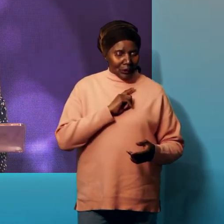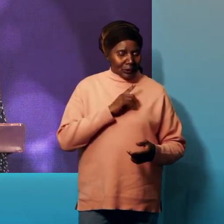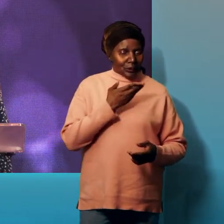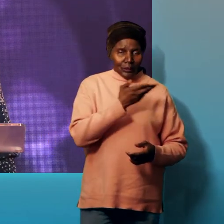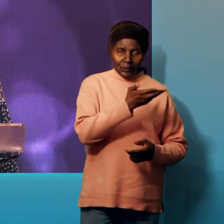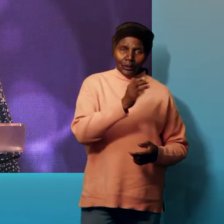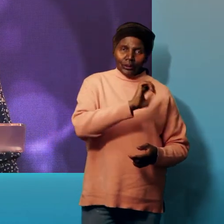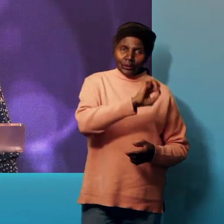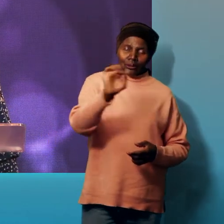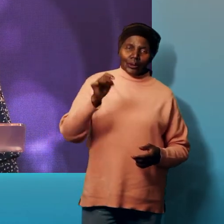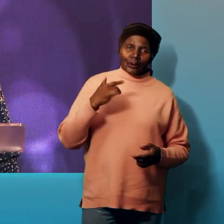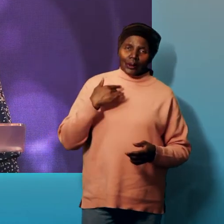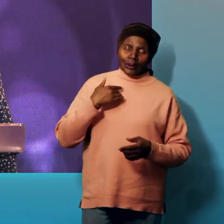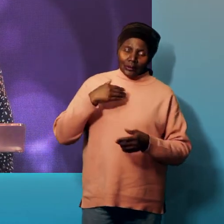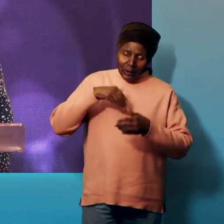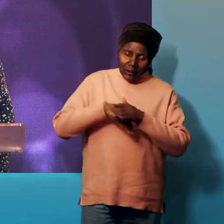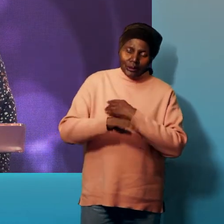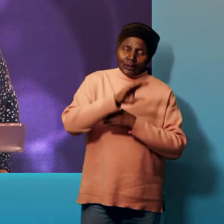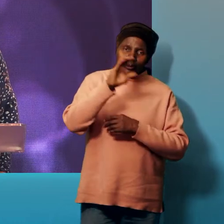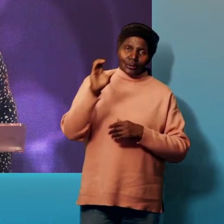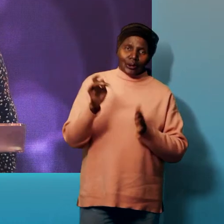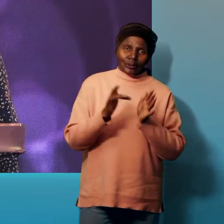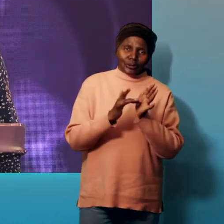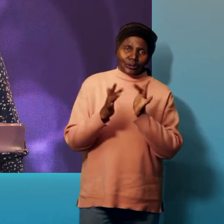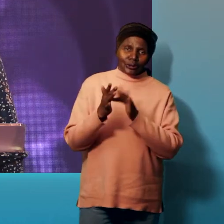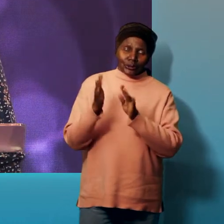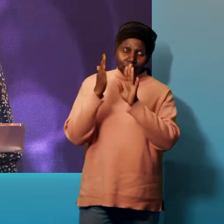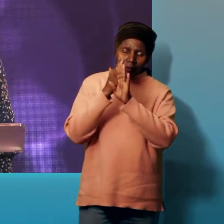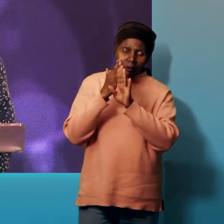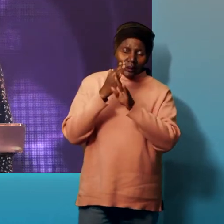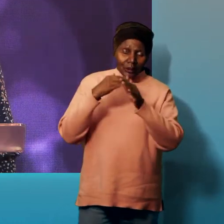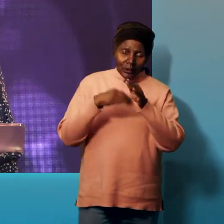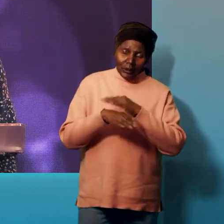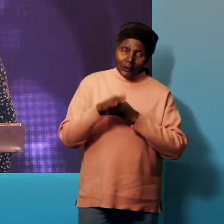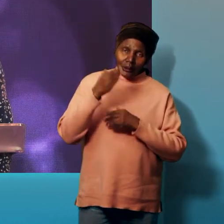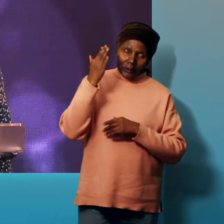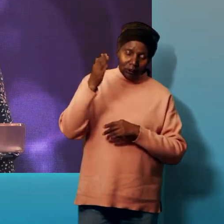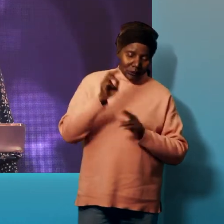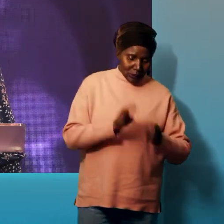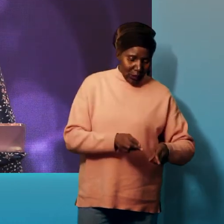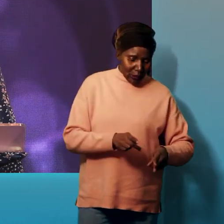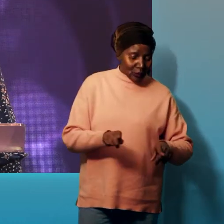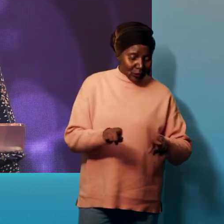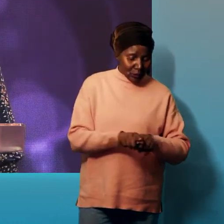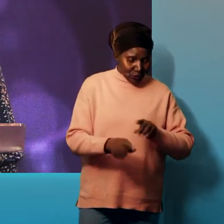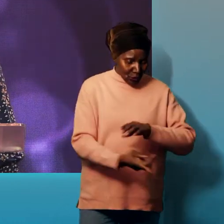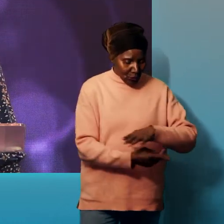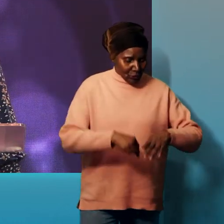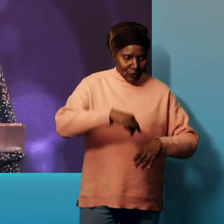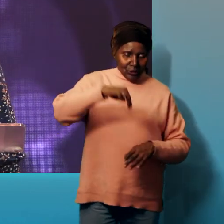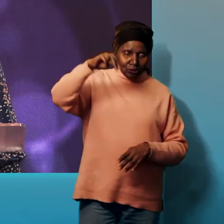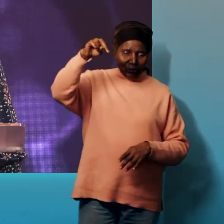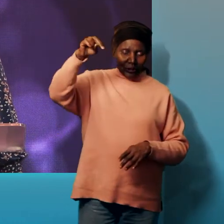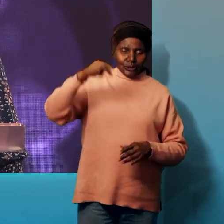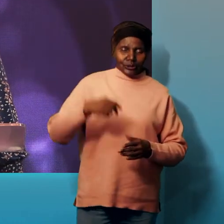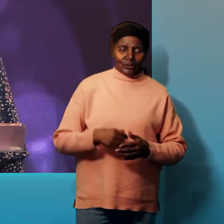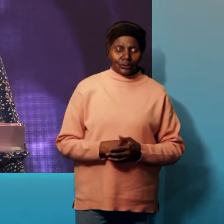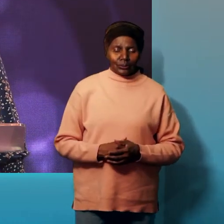Christ Jesus, in his death, and in his resurrection.